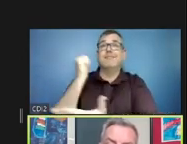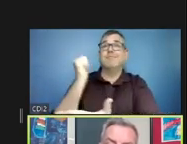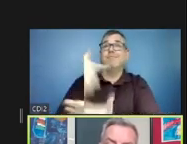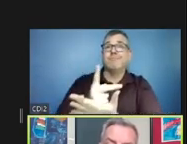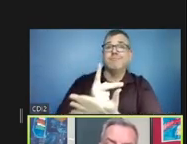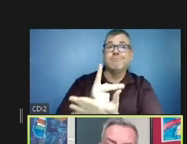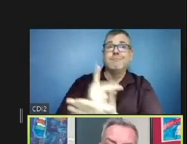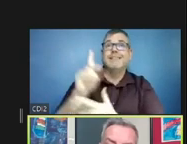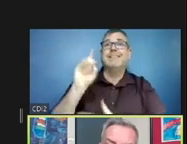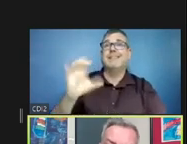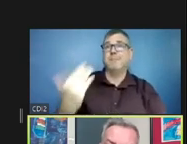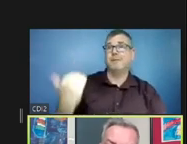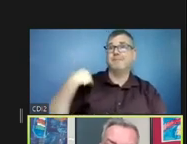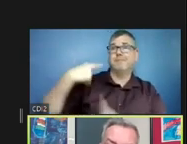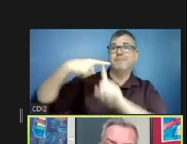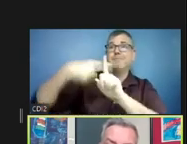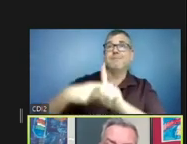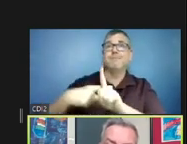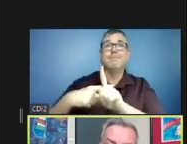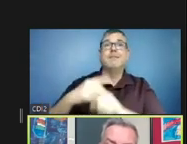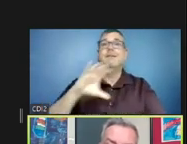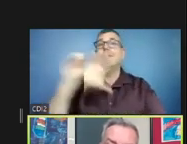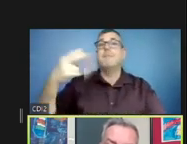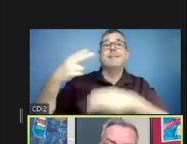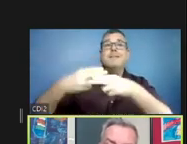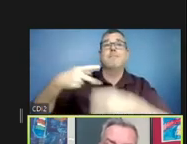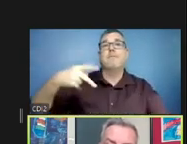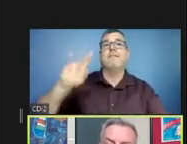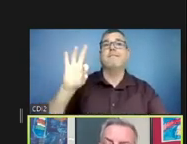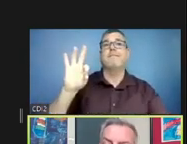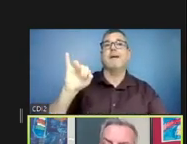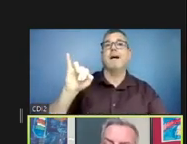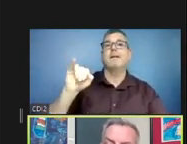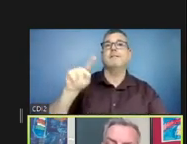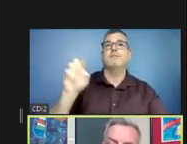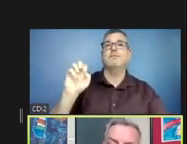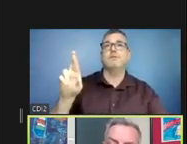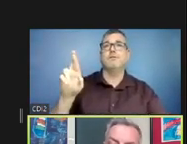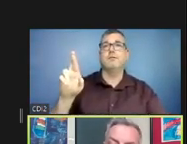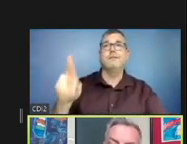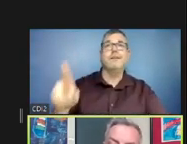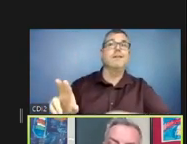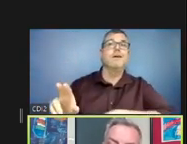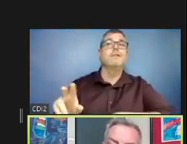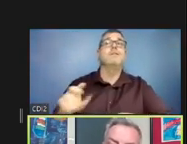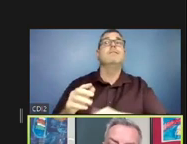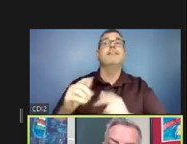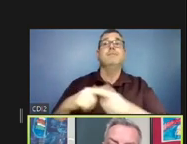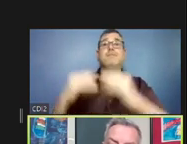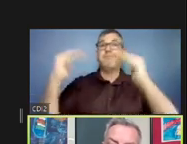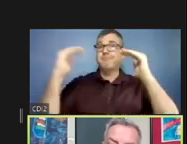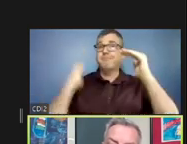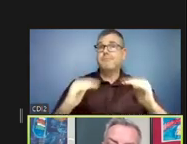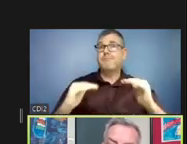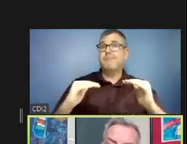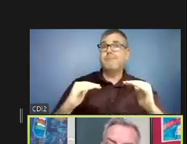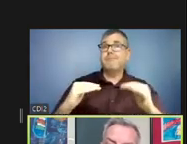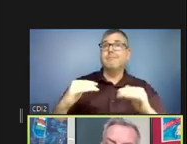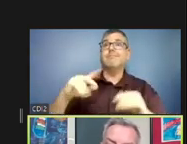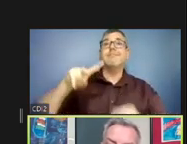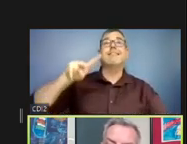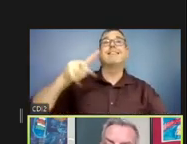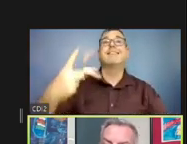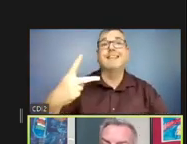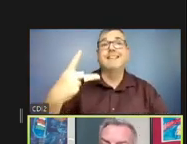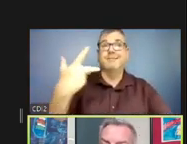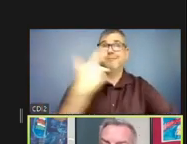Thursday, December 19th. The FDA approved Moderna vaccine. Also important to know there's 3 other vaccines that are in